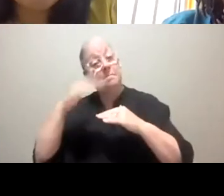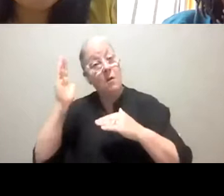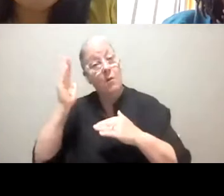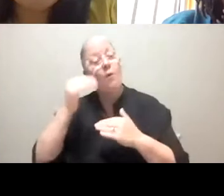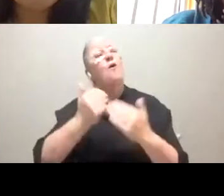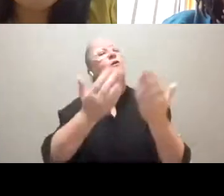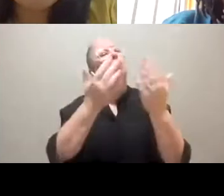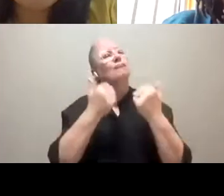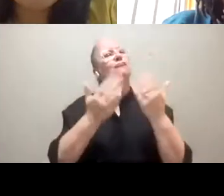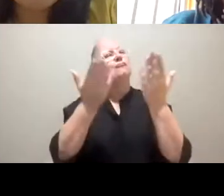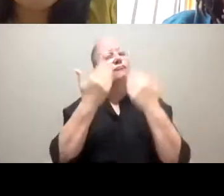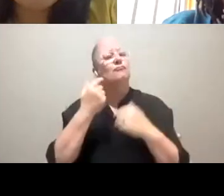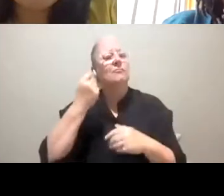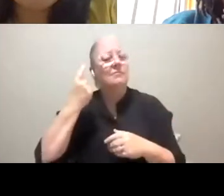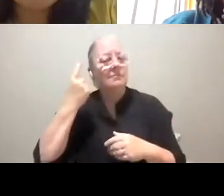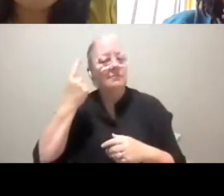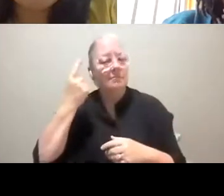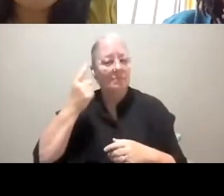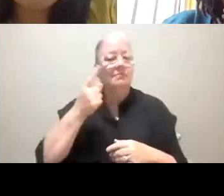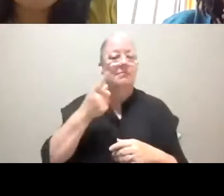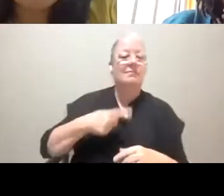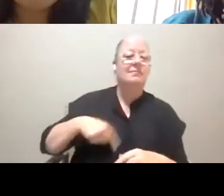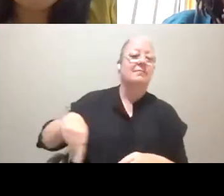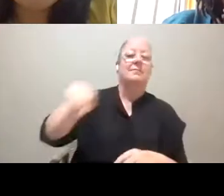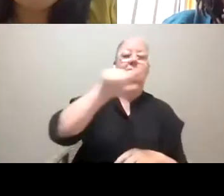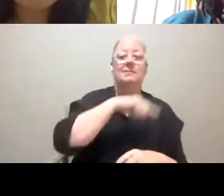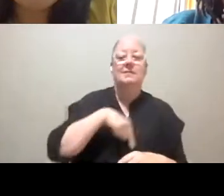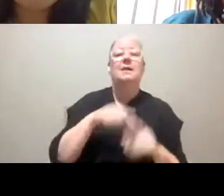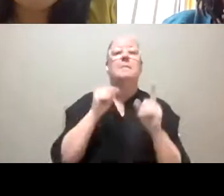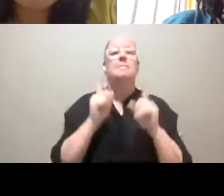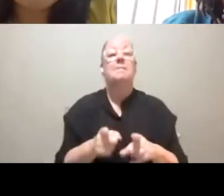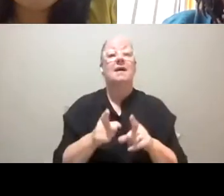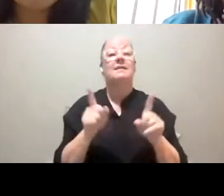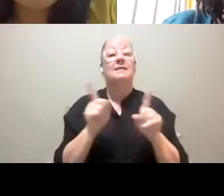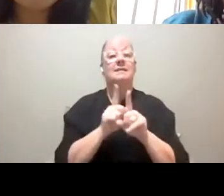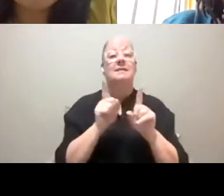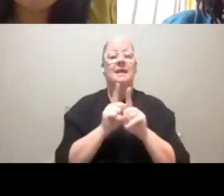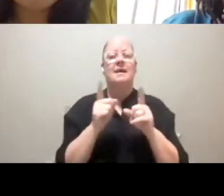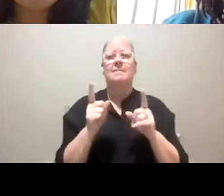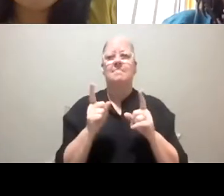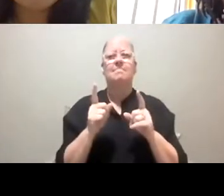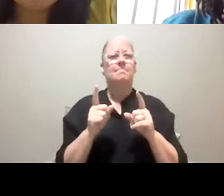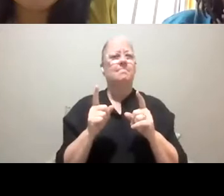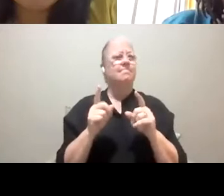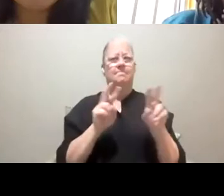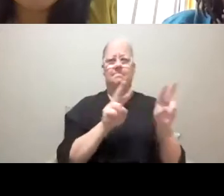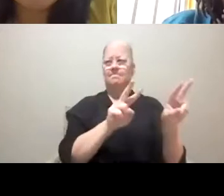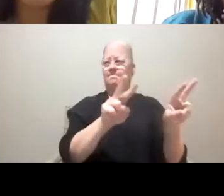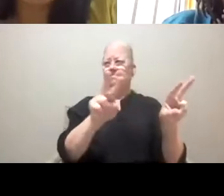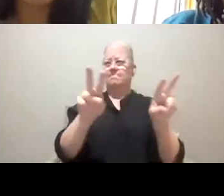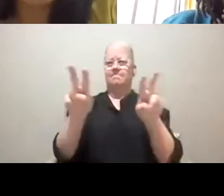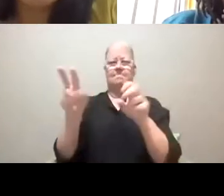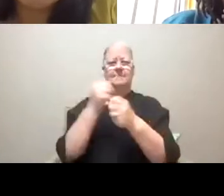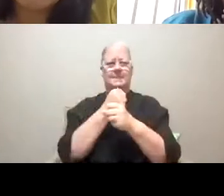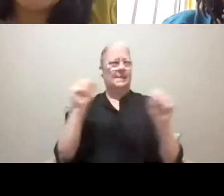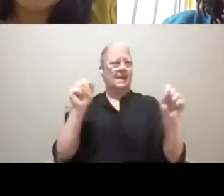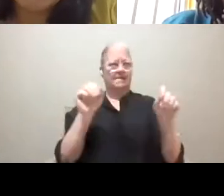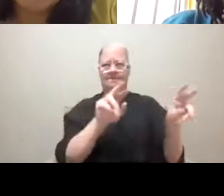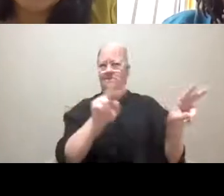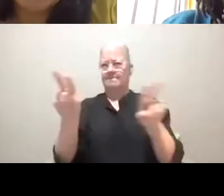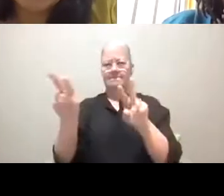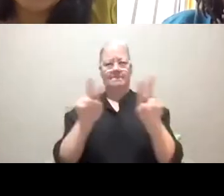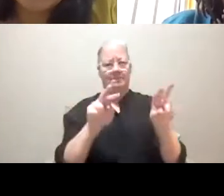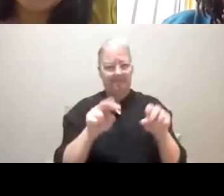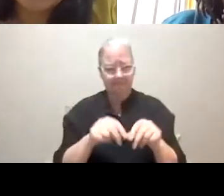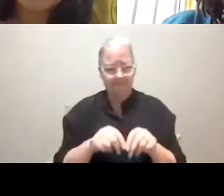all wear the spectacles of safeguarding. And, you know, Richard said, you know, all these are not done for